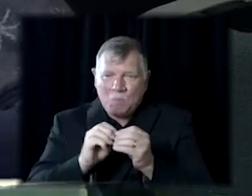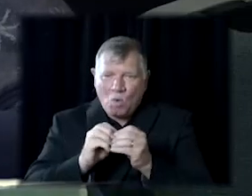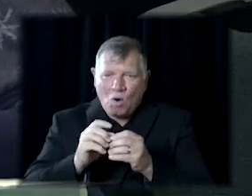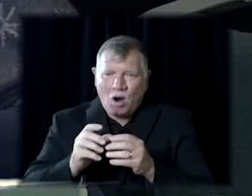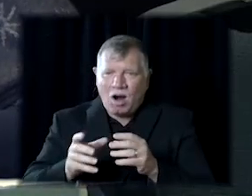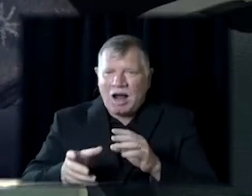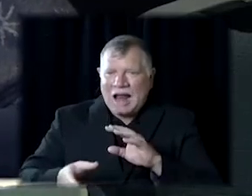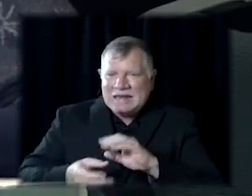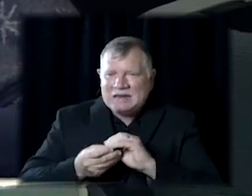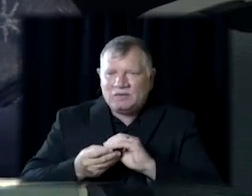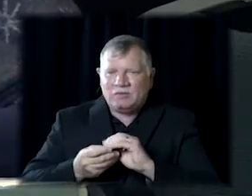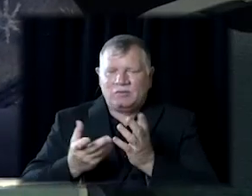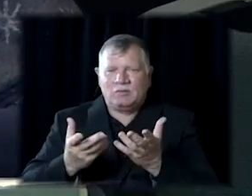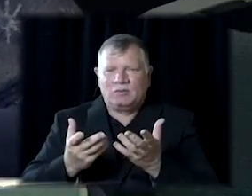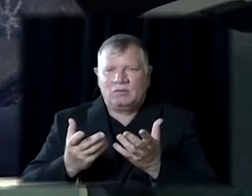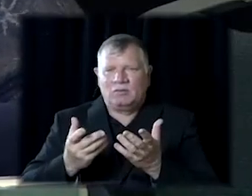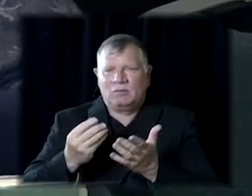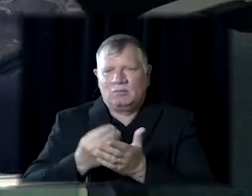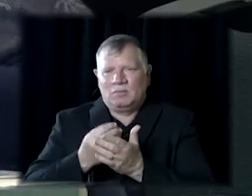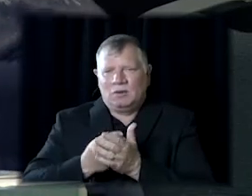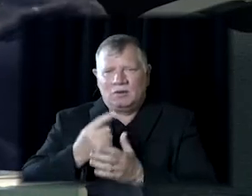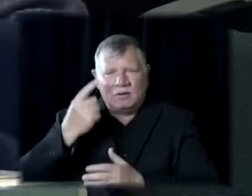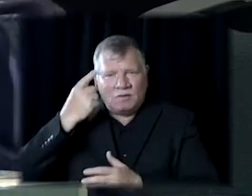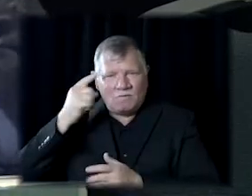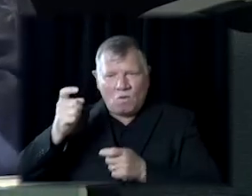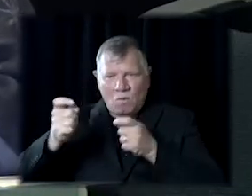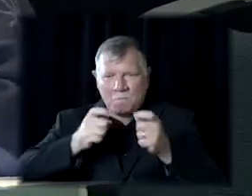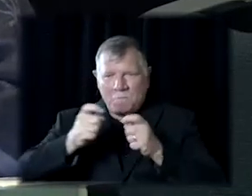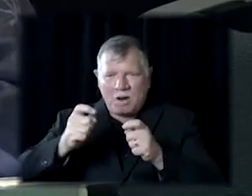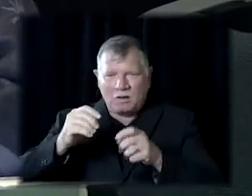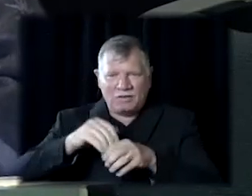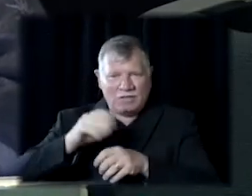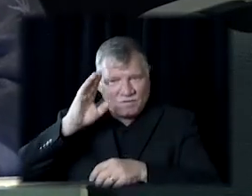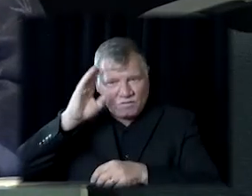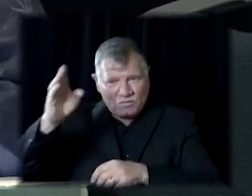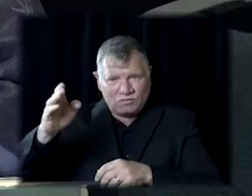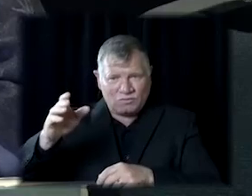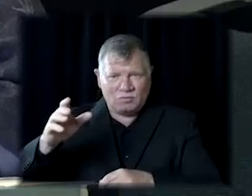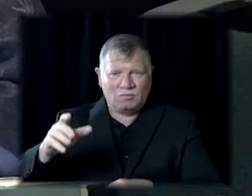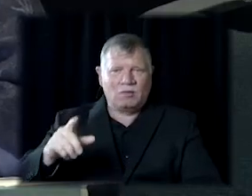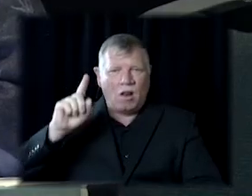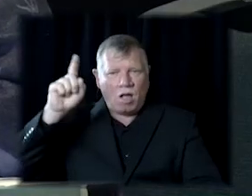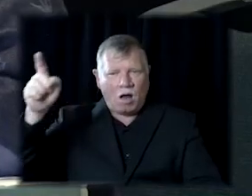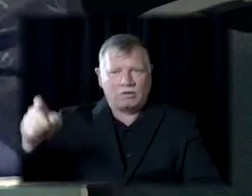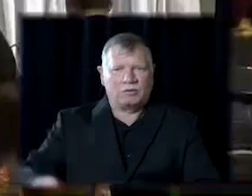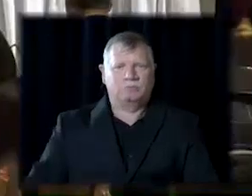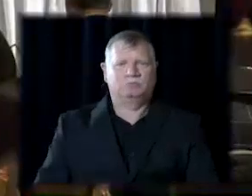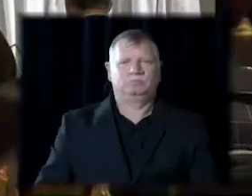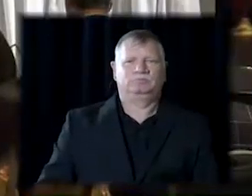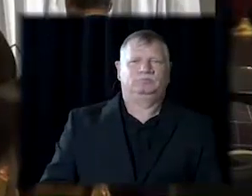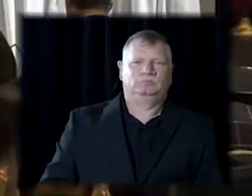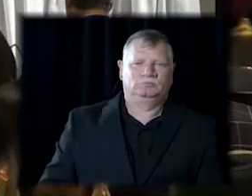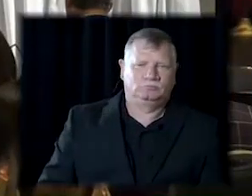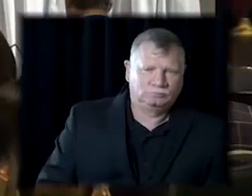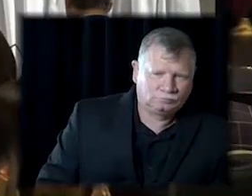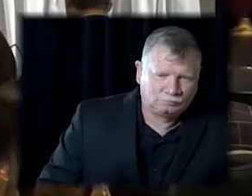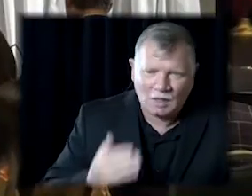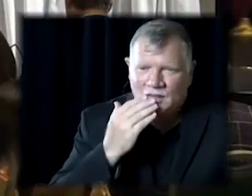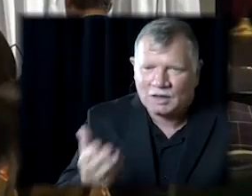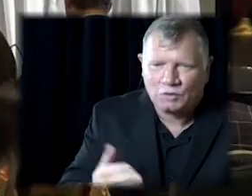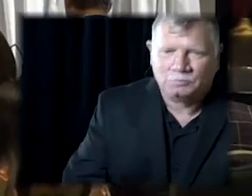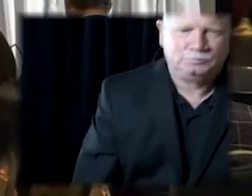additional measures to be able to manage in the long term. Thanks. Thank